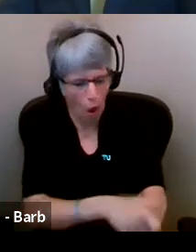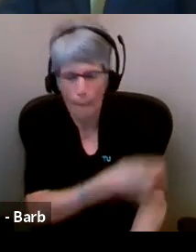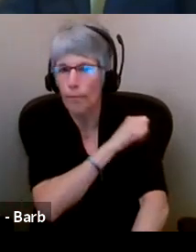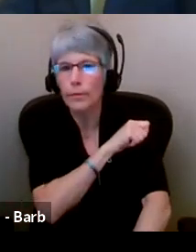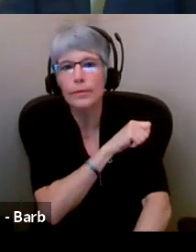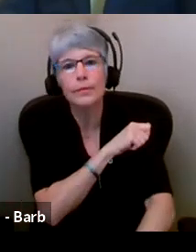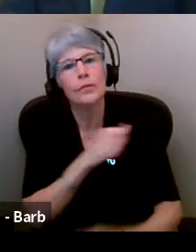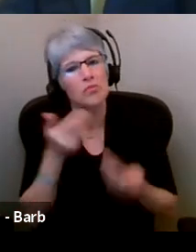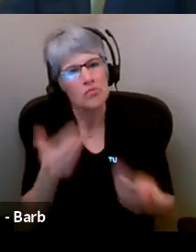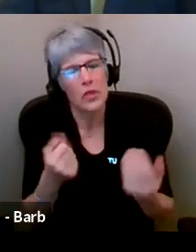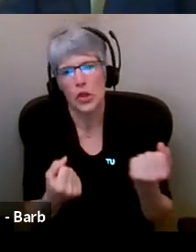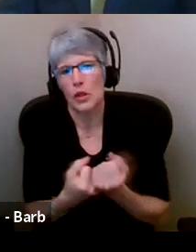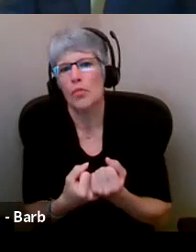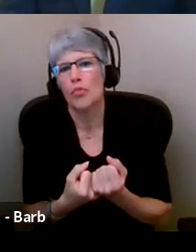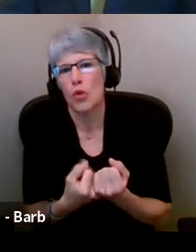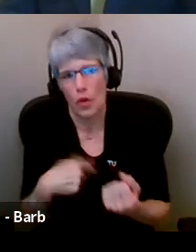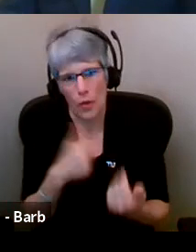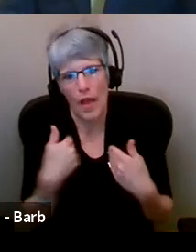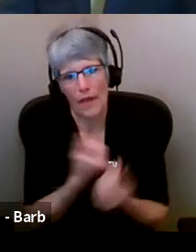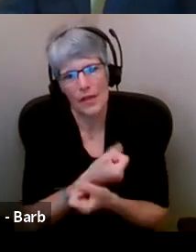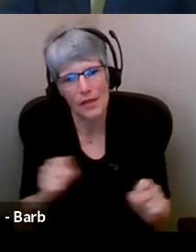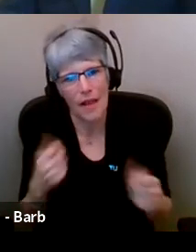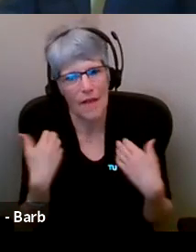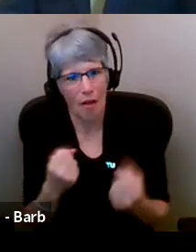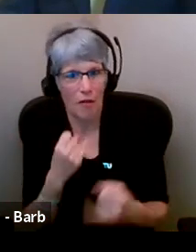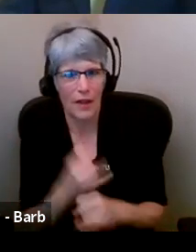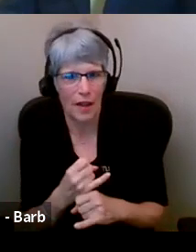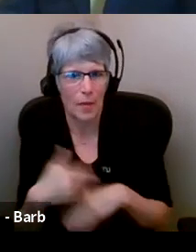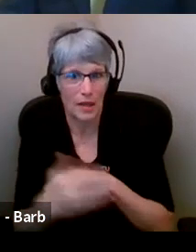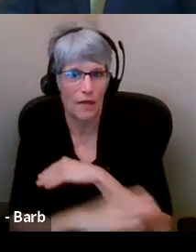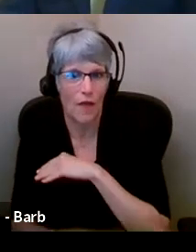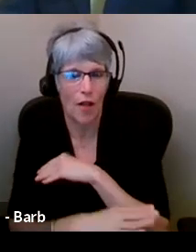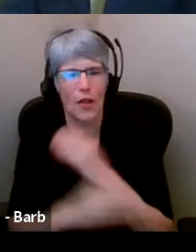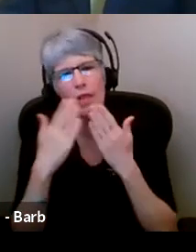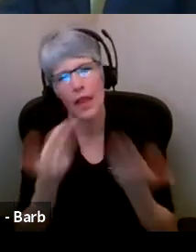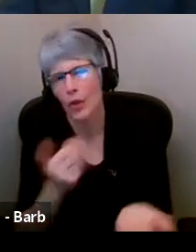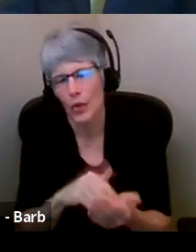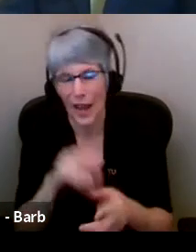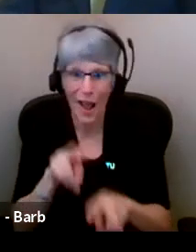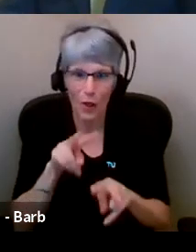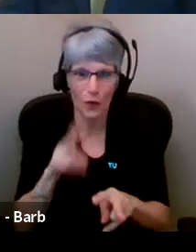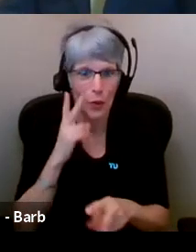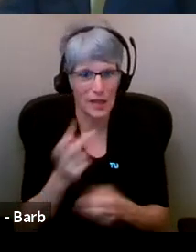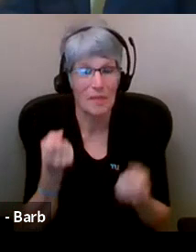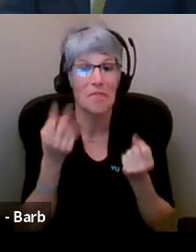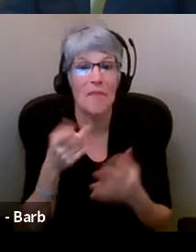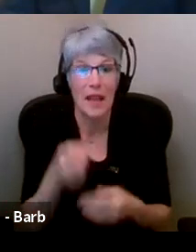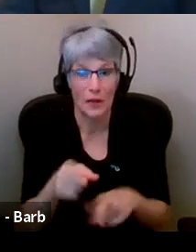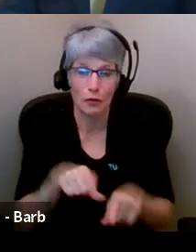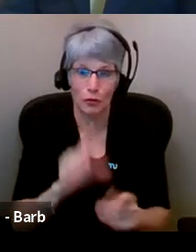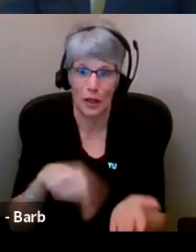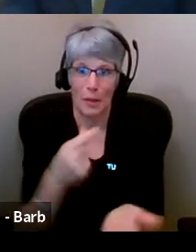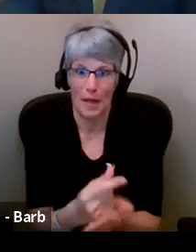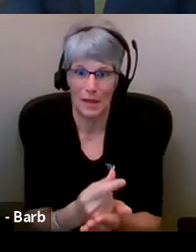able to support the fact that we have a safe and healthy campus this fall. And thank you again. I look forward to seeing many of you at commencement.